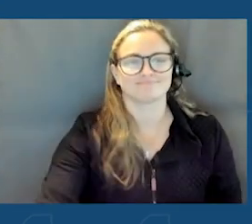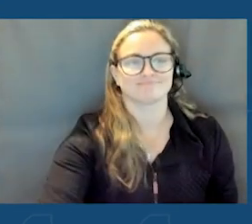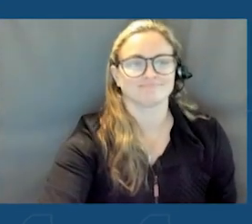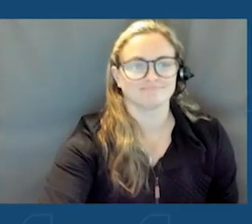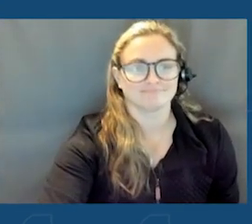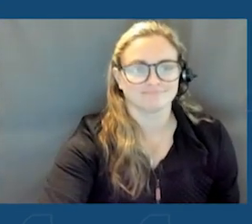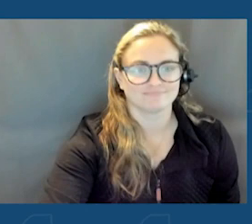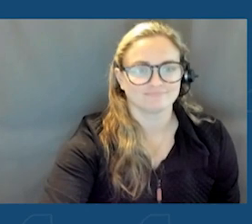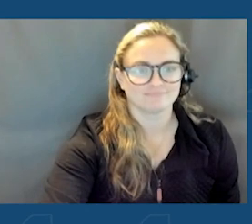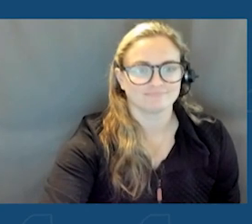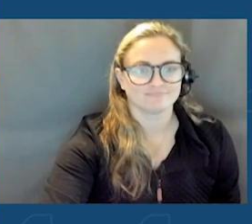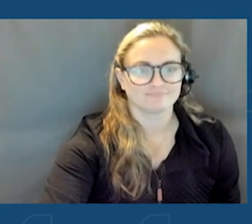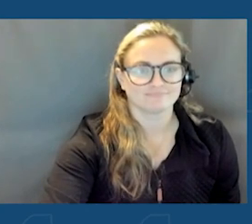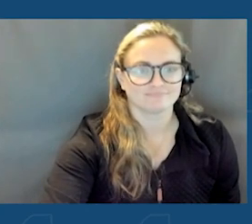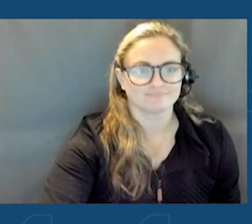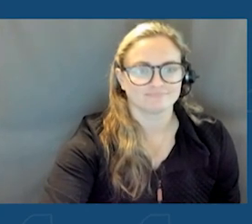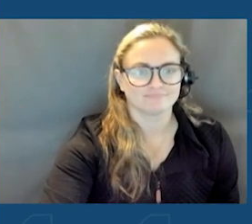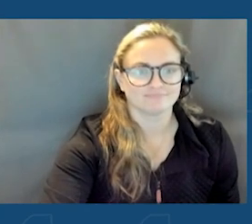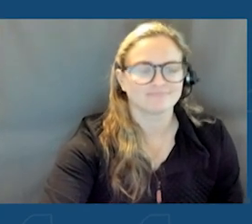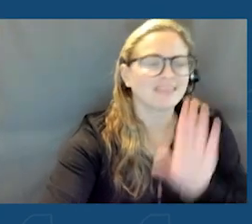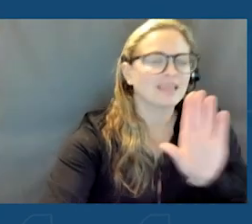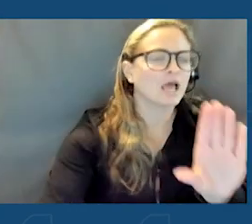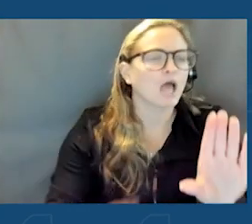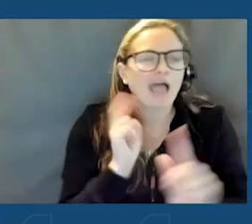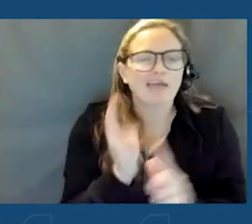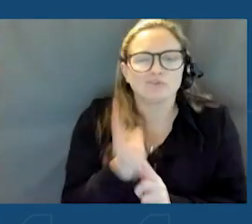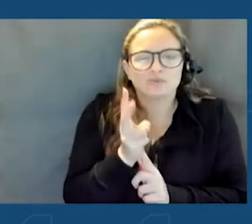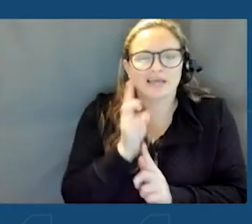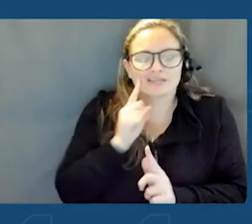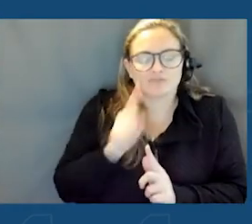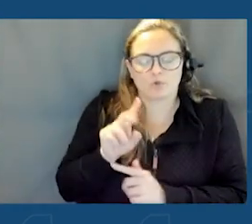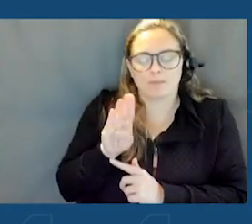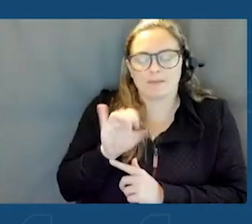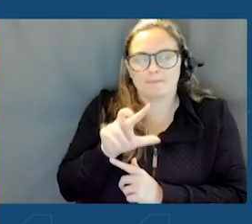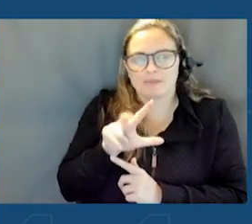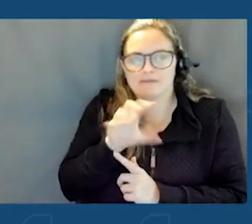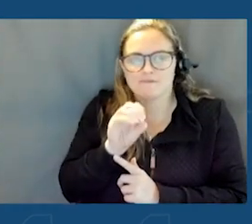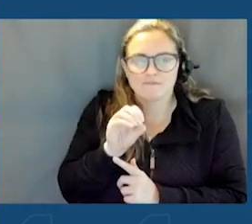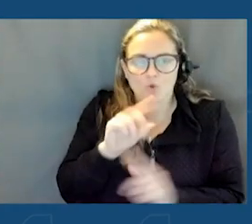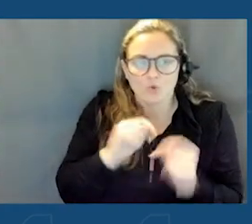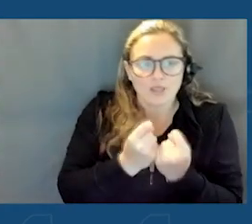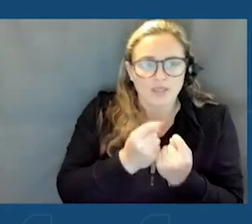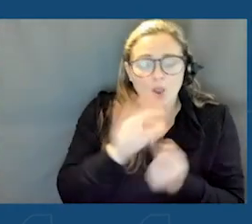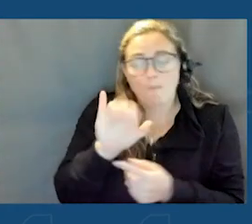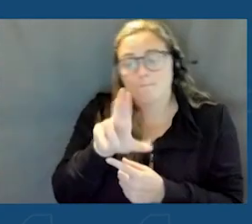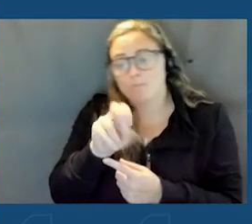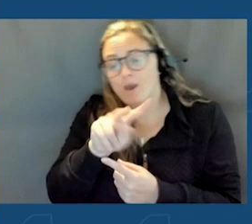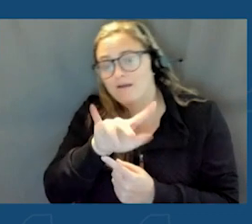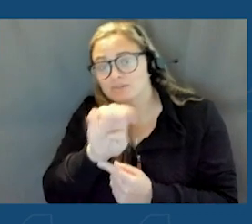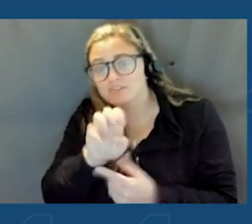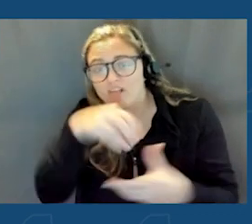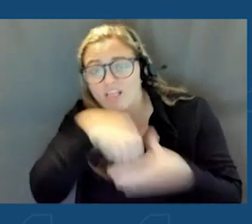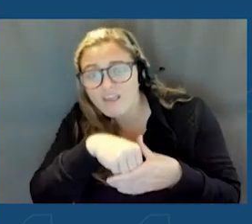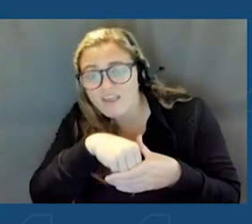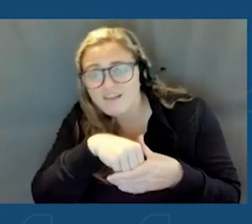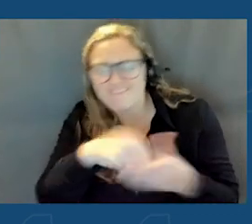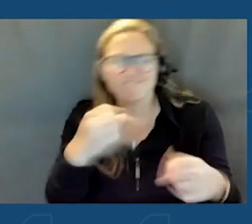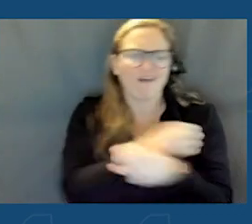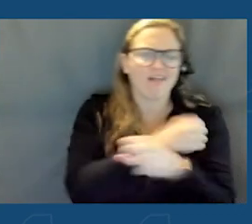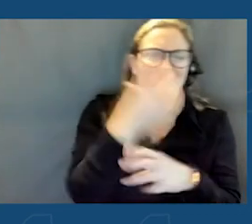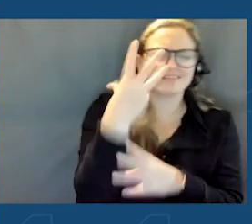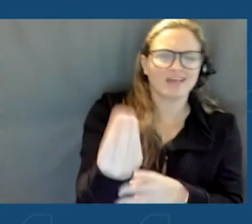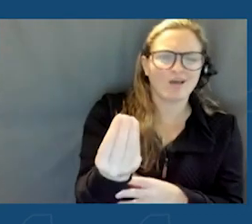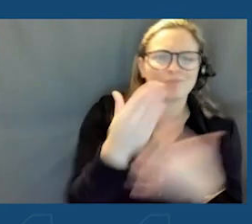This is only going to take 2 seconds. I have to say this for my Bevo team. Brownsville in. Violence out. Brownsville in. Violence